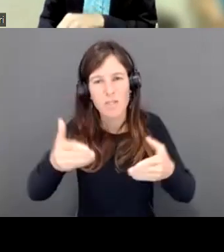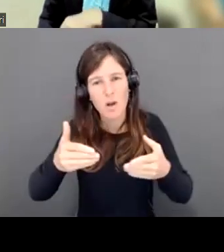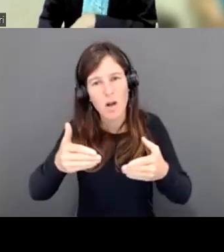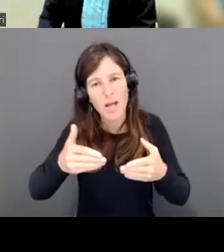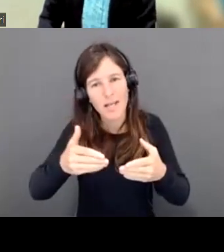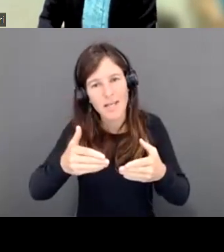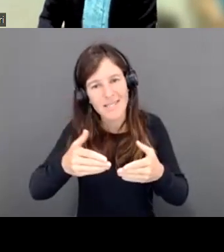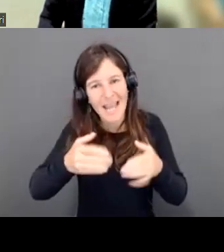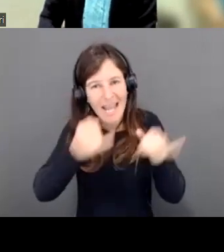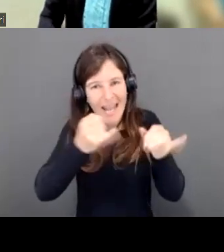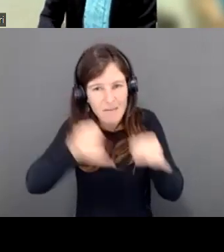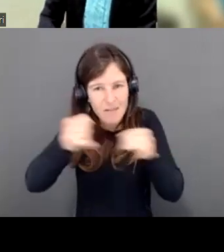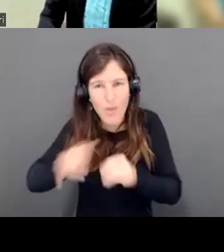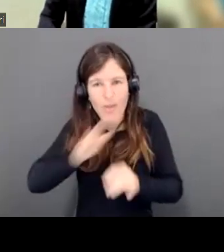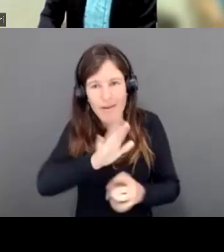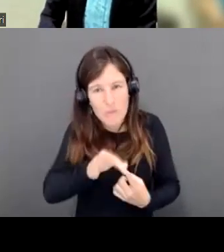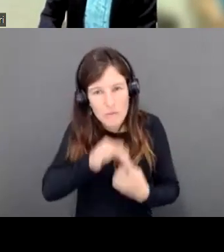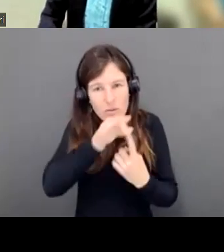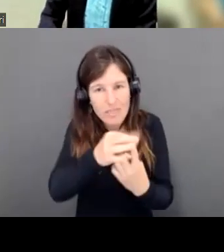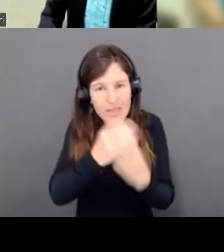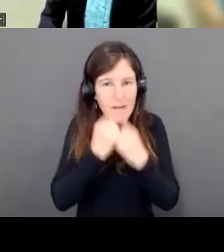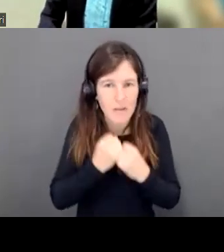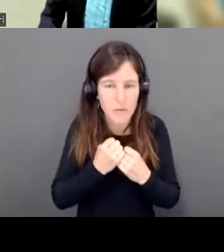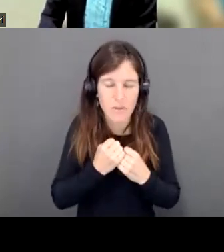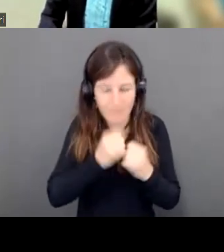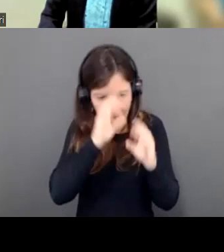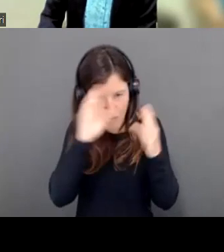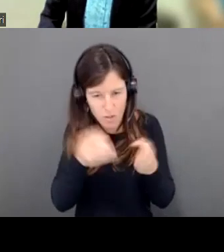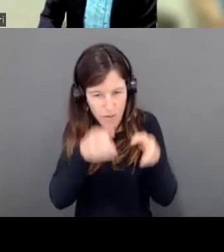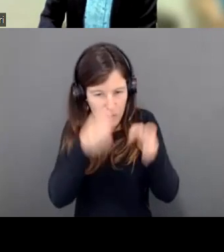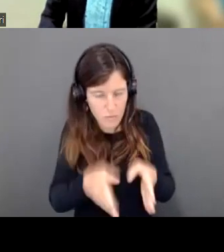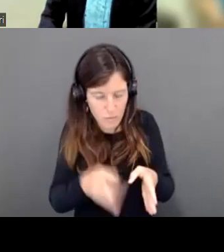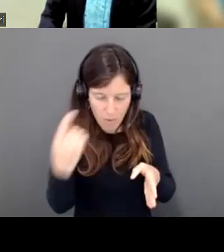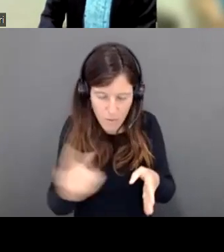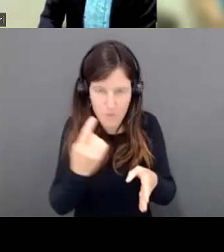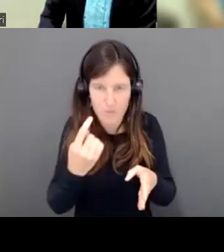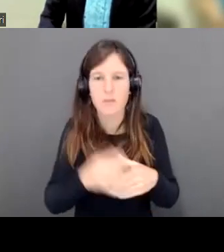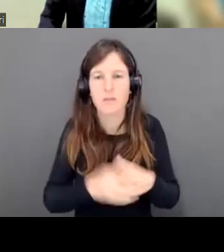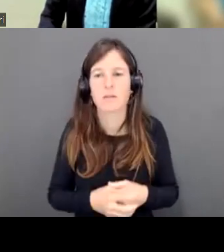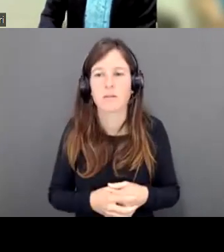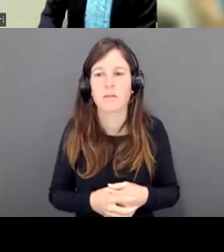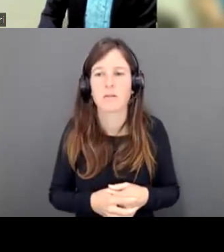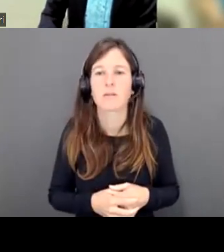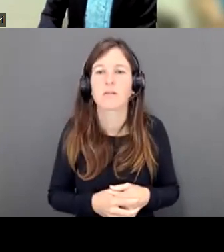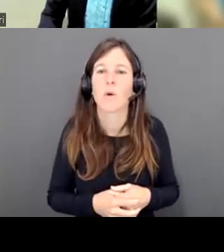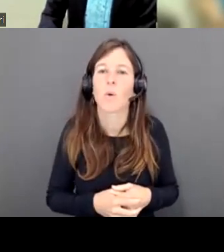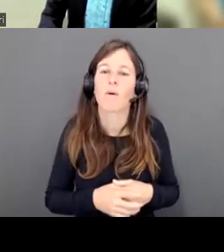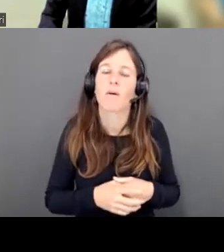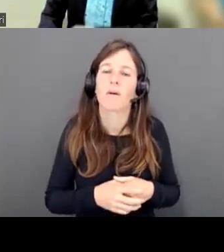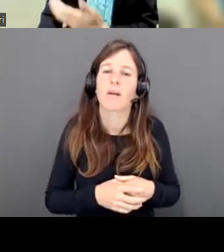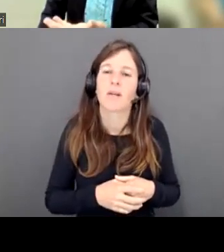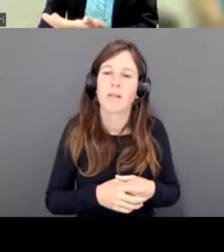the particular individual, so the older adult involved, and using those values along with evidence to decide